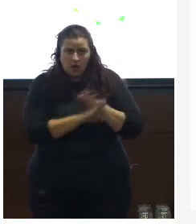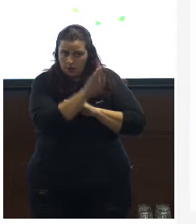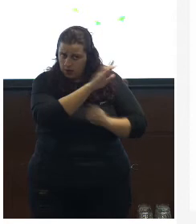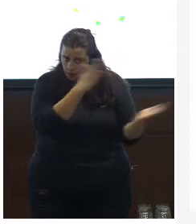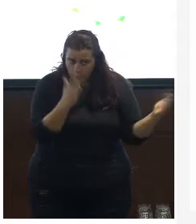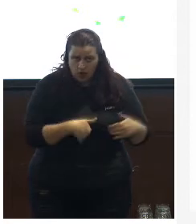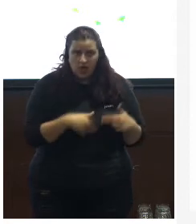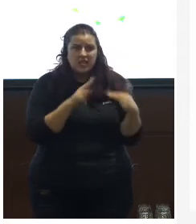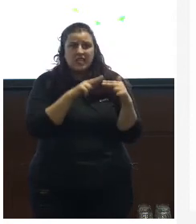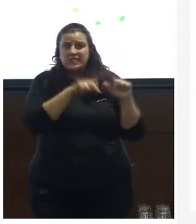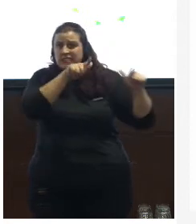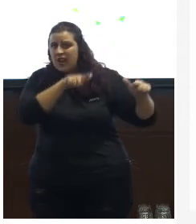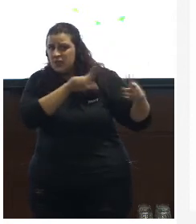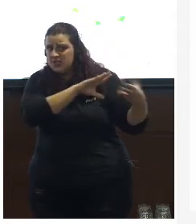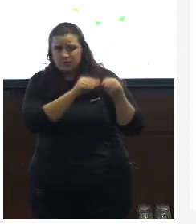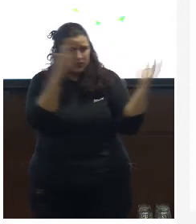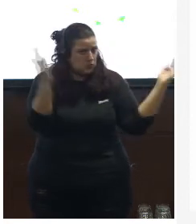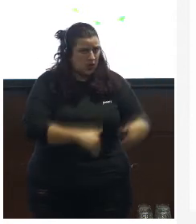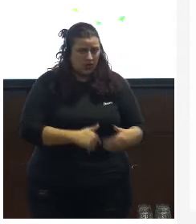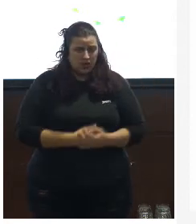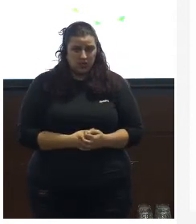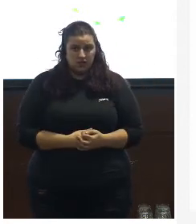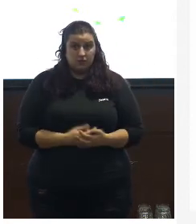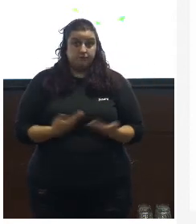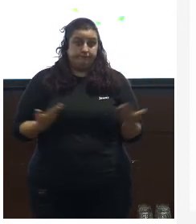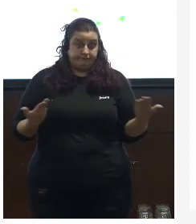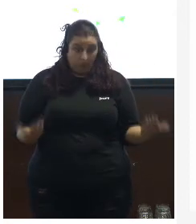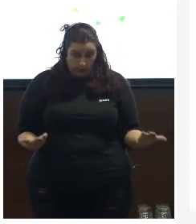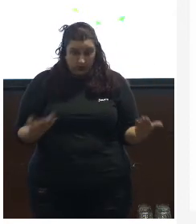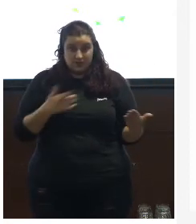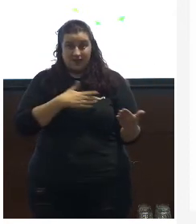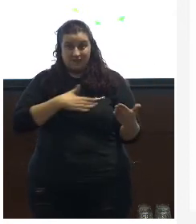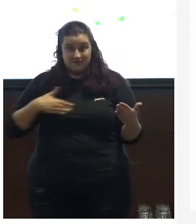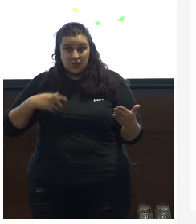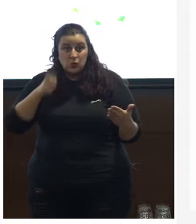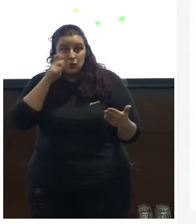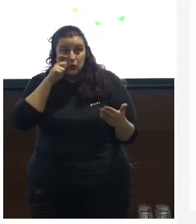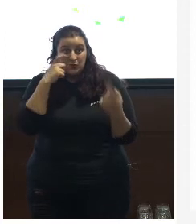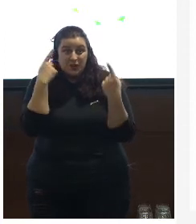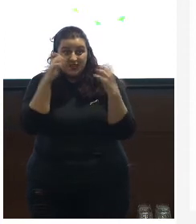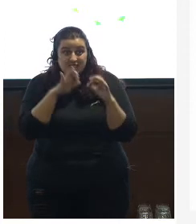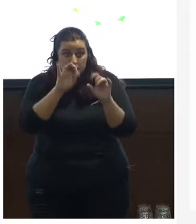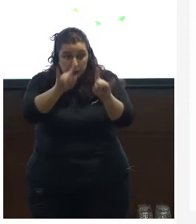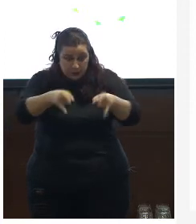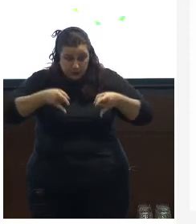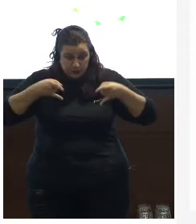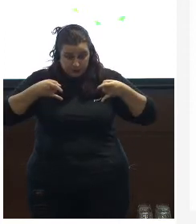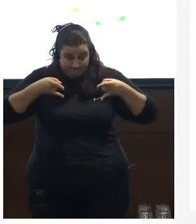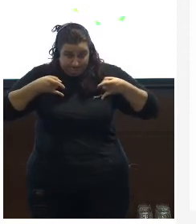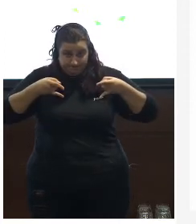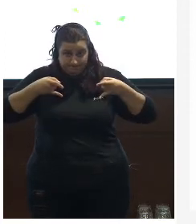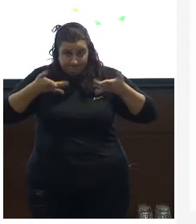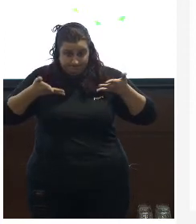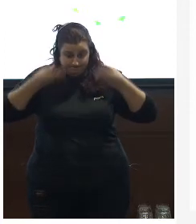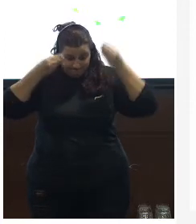attract people to Naples, we have to figure it out how to actually make them go there. And so in the end,